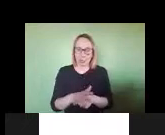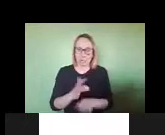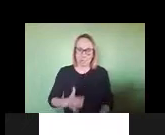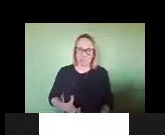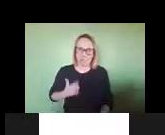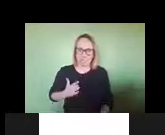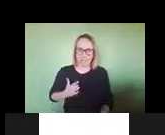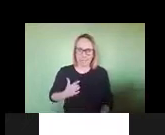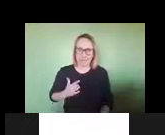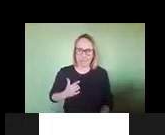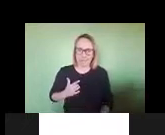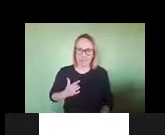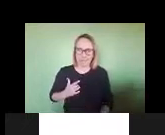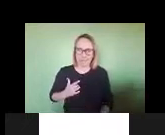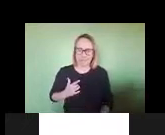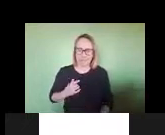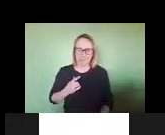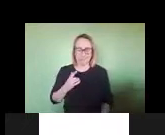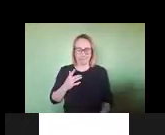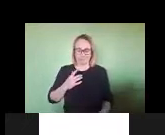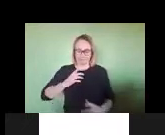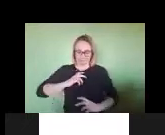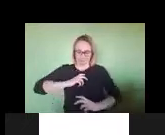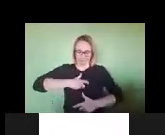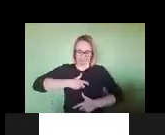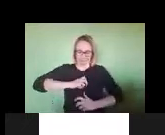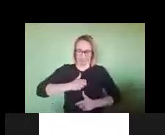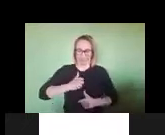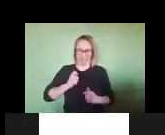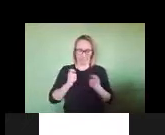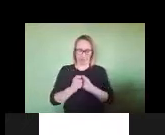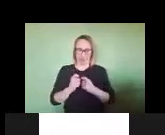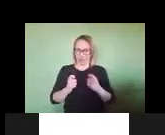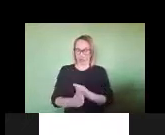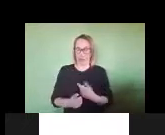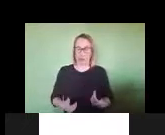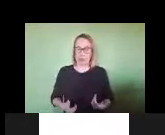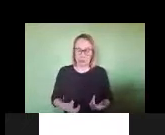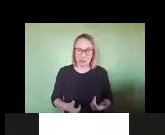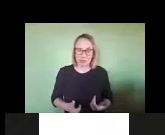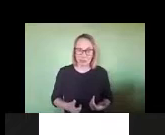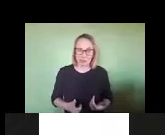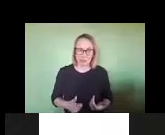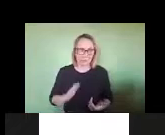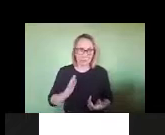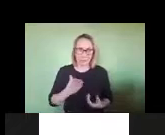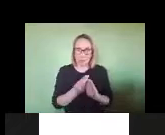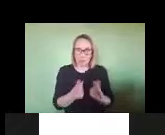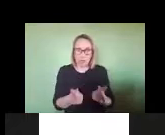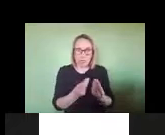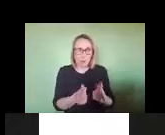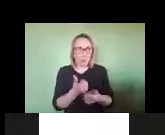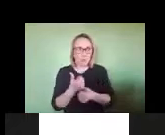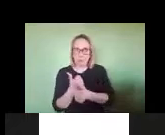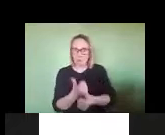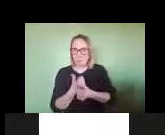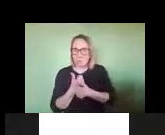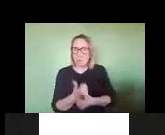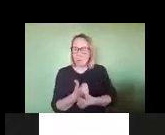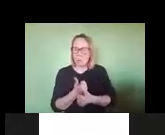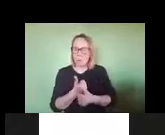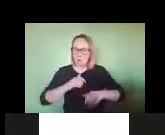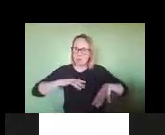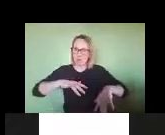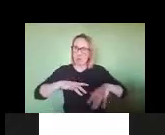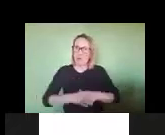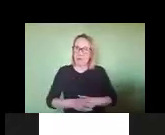of reinvented ourselves with all the digital things, but we seem to have all the resources and the support there.